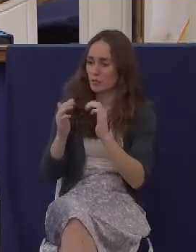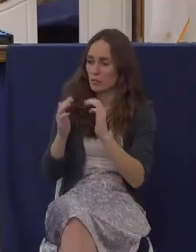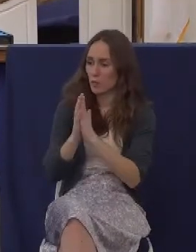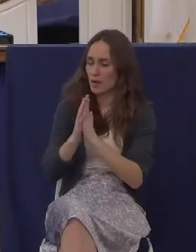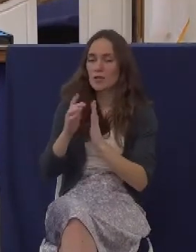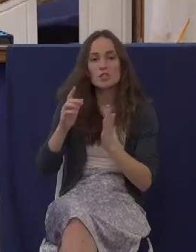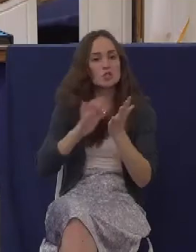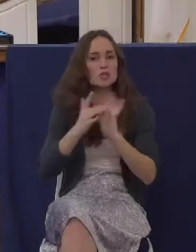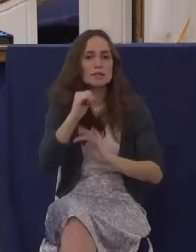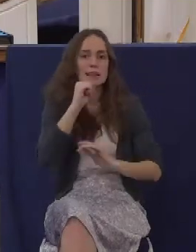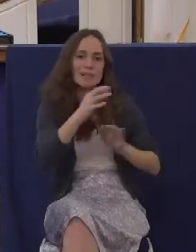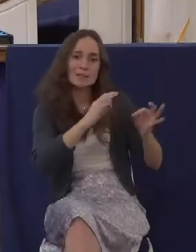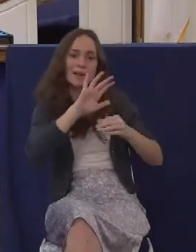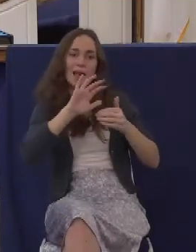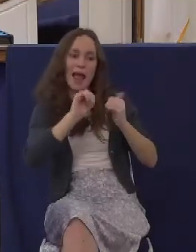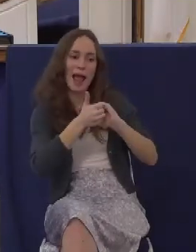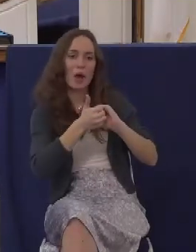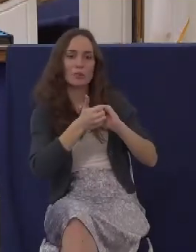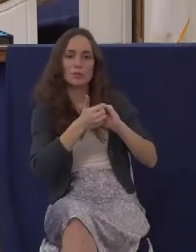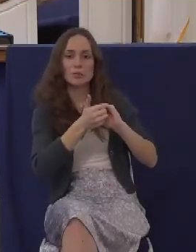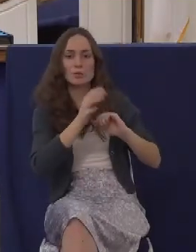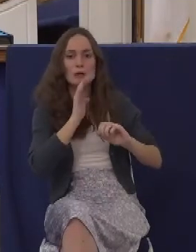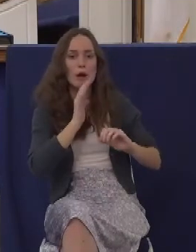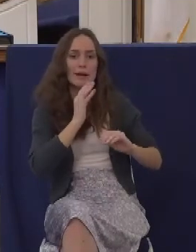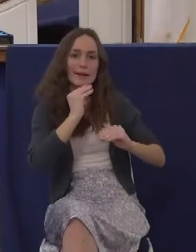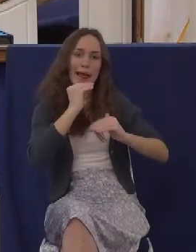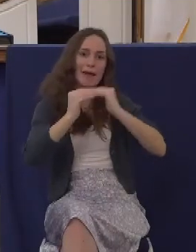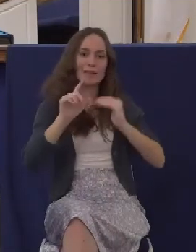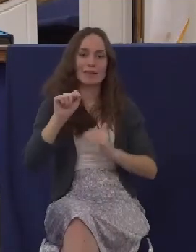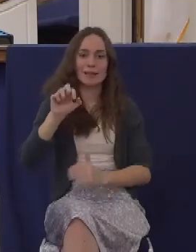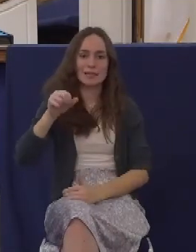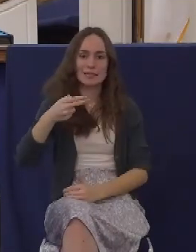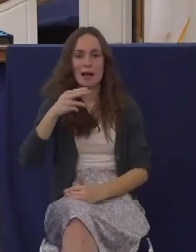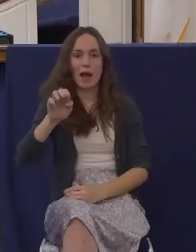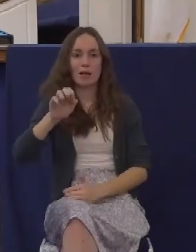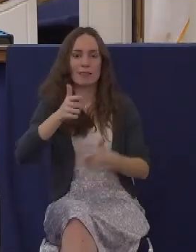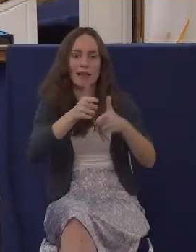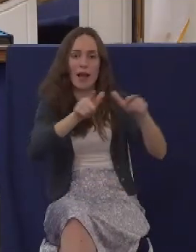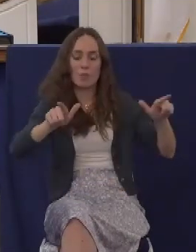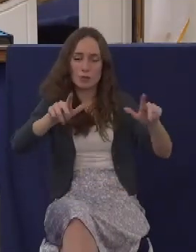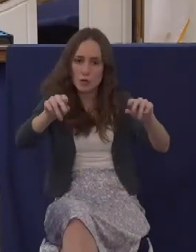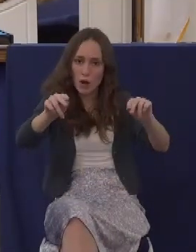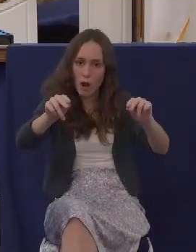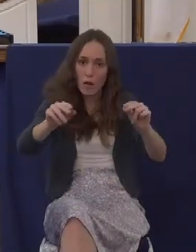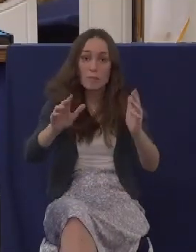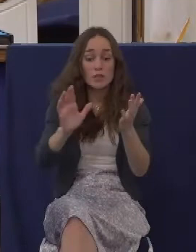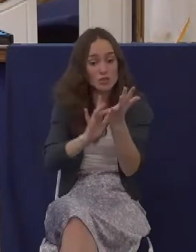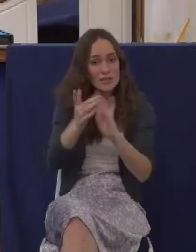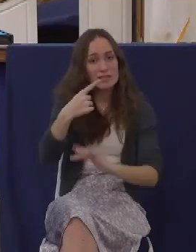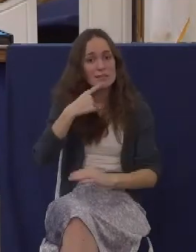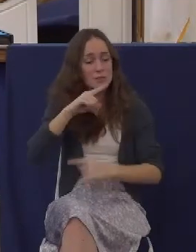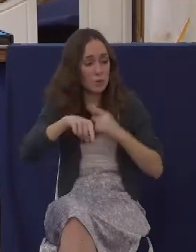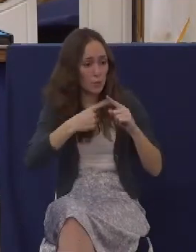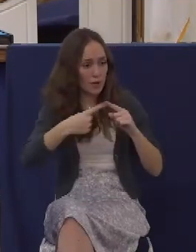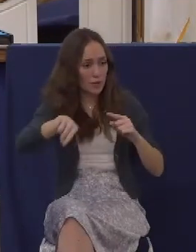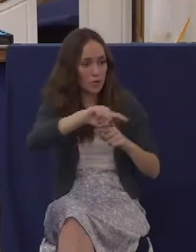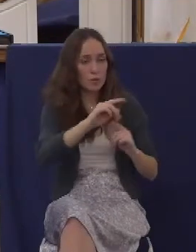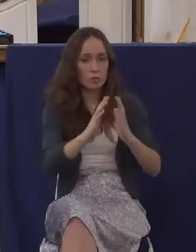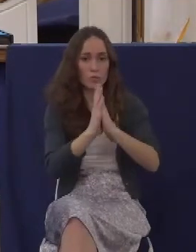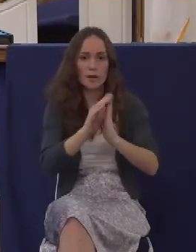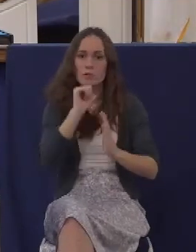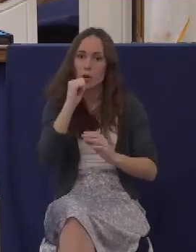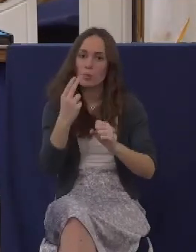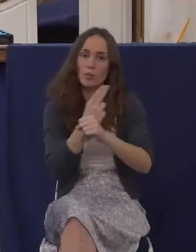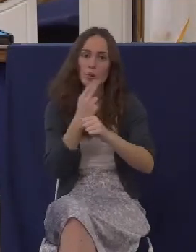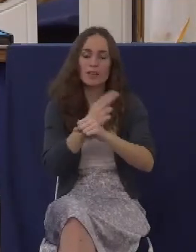said. And besides that, in verse 7, he said, when you pray, use not vain repetitions. The Greek word